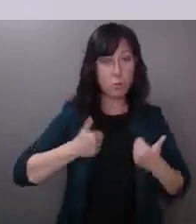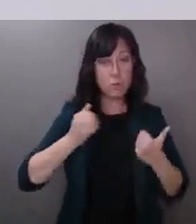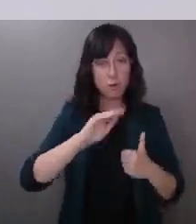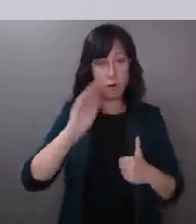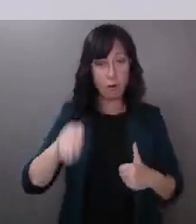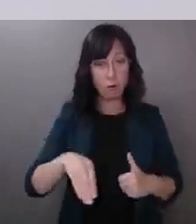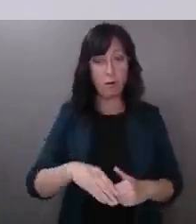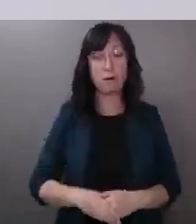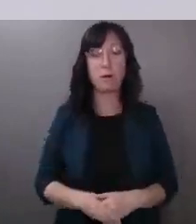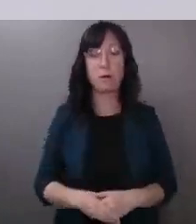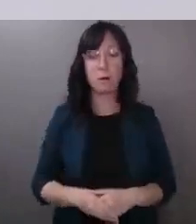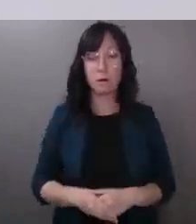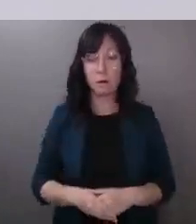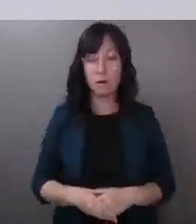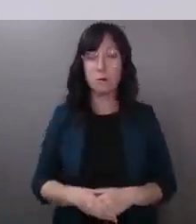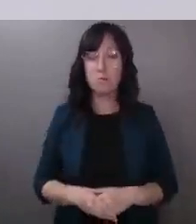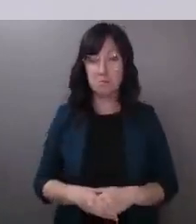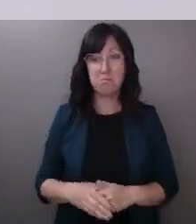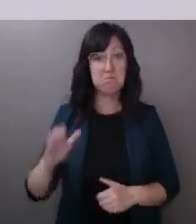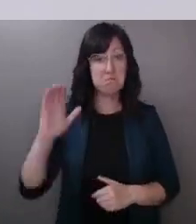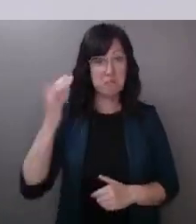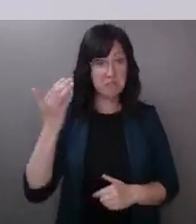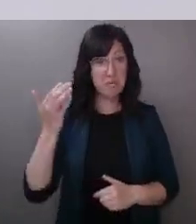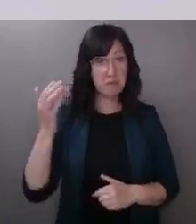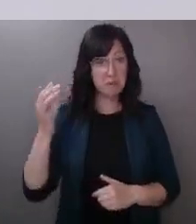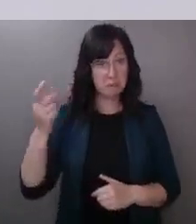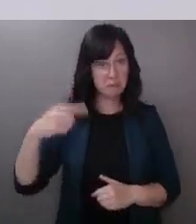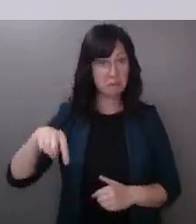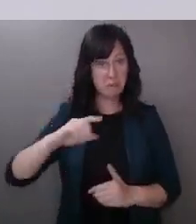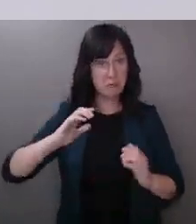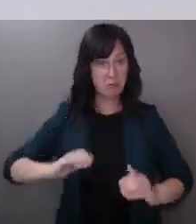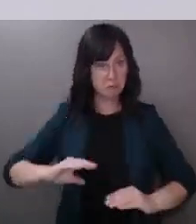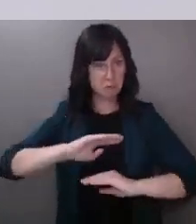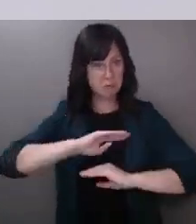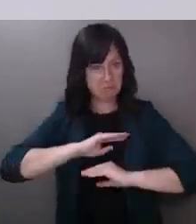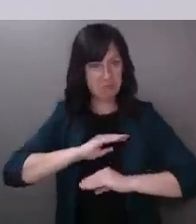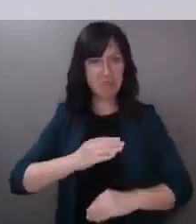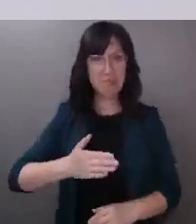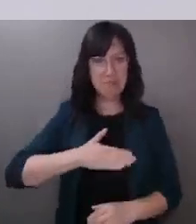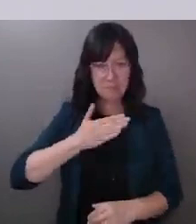We've heard it's very popular. This is something that users like.